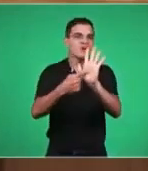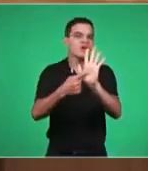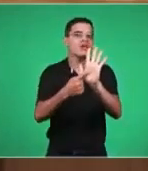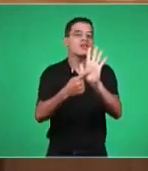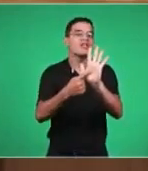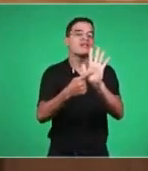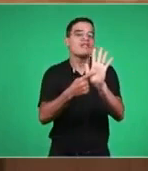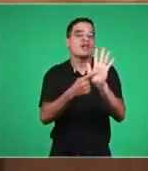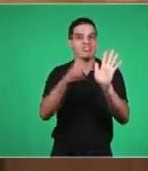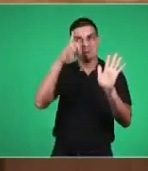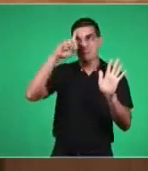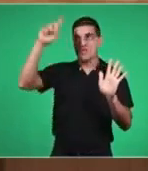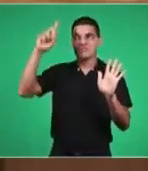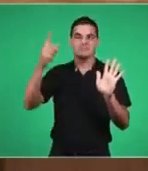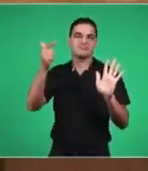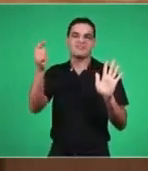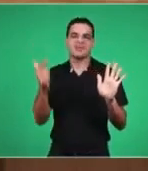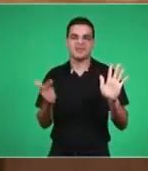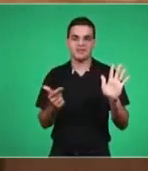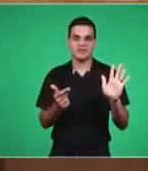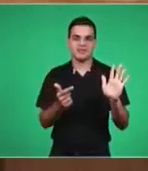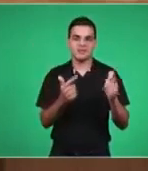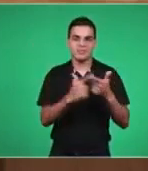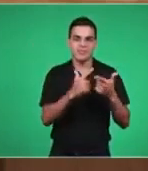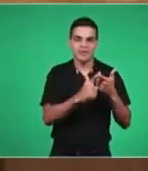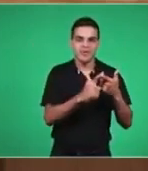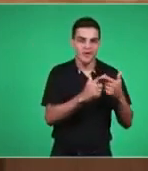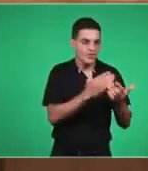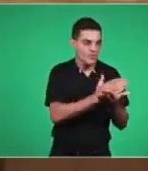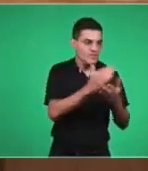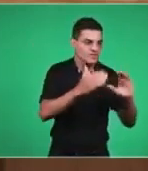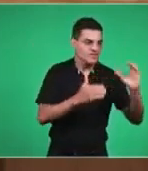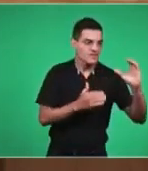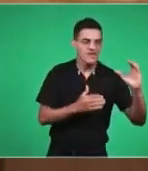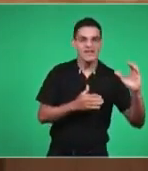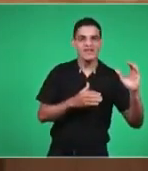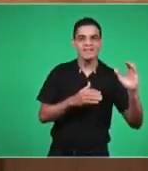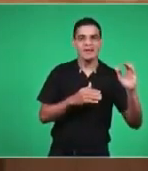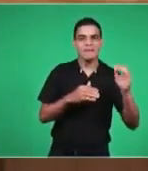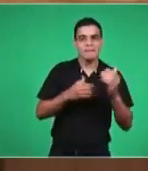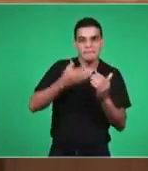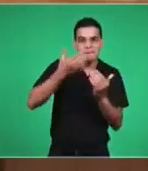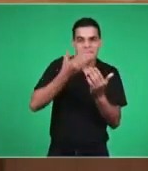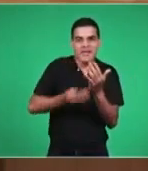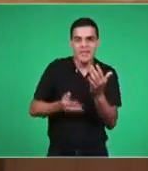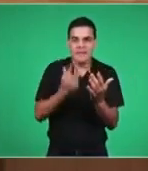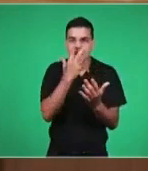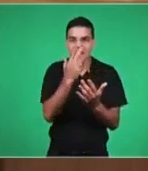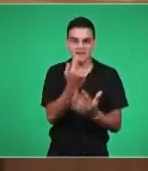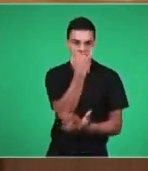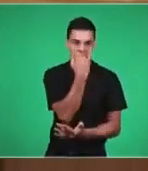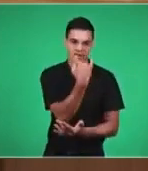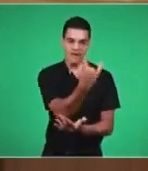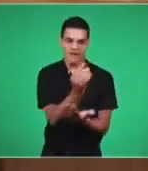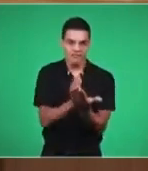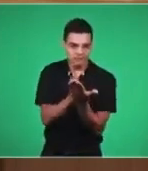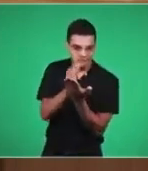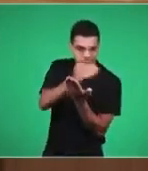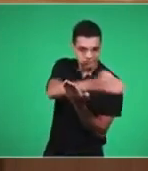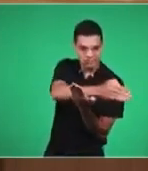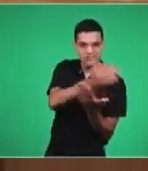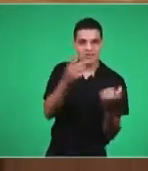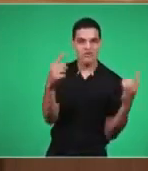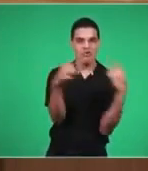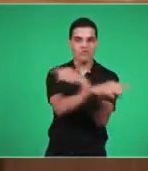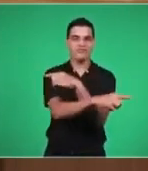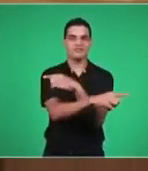And whenever science tries to bring up these topics, it's to negate the Lord. And it's to confront with